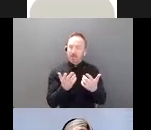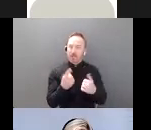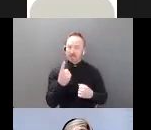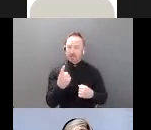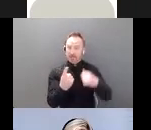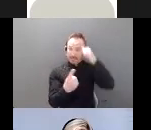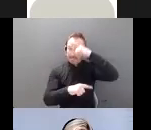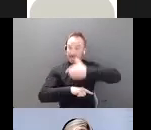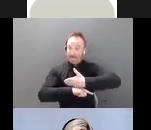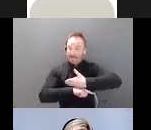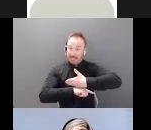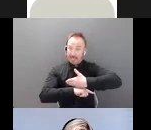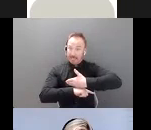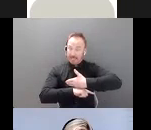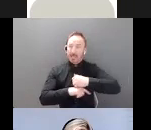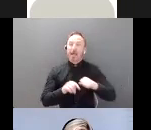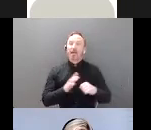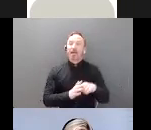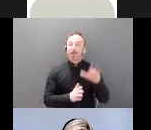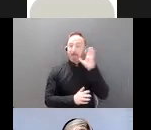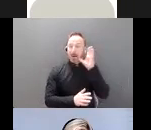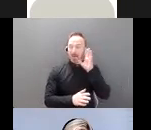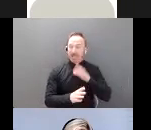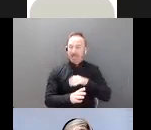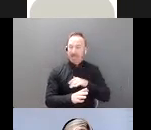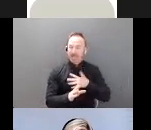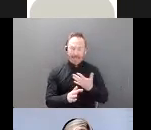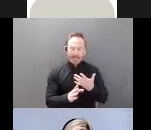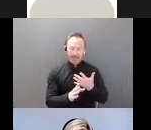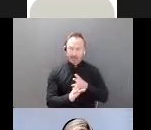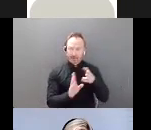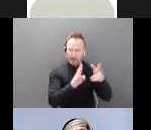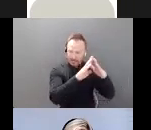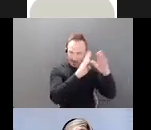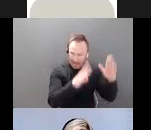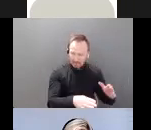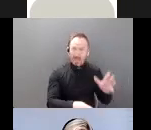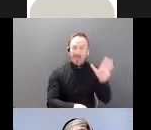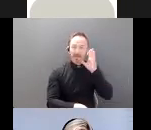had moved in with his mom. Eventually the mom moved down into the basement. The mom was